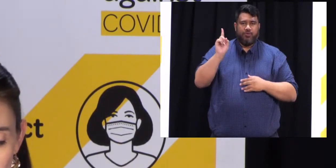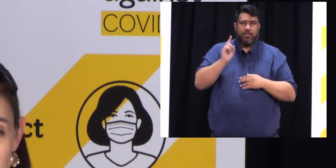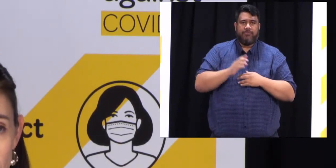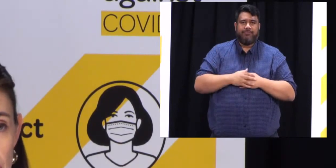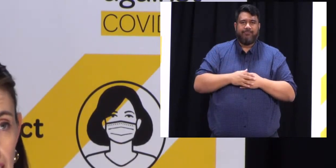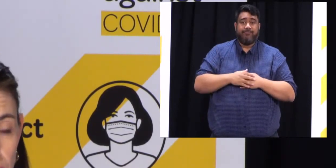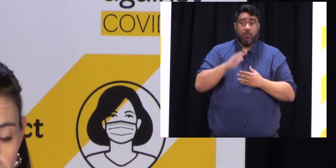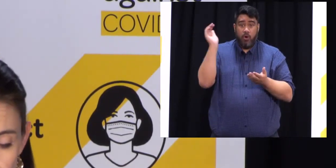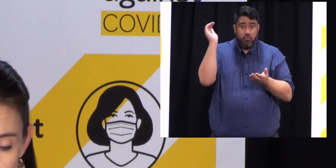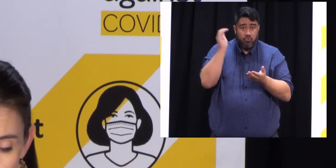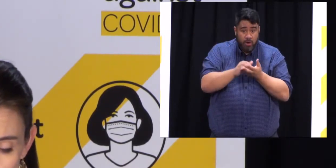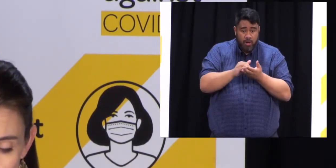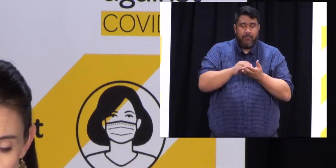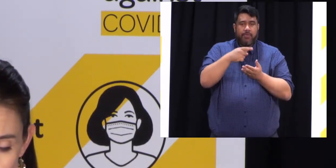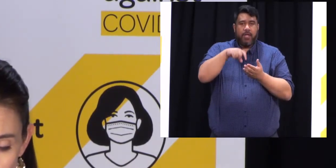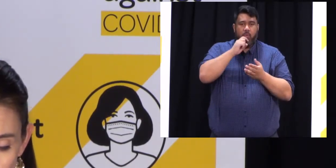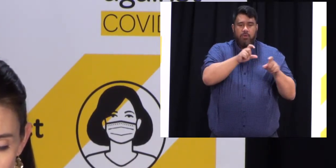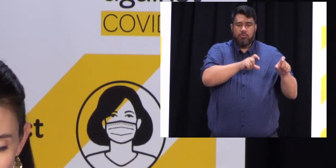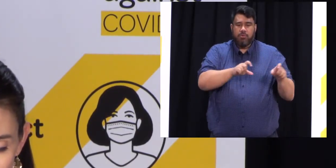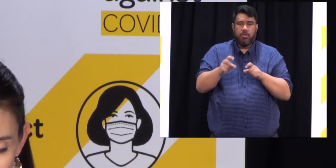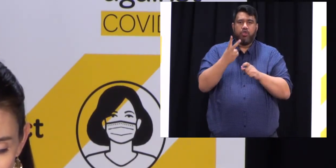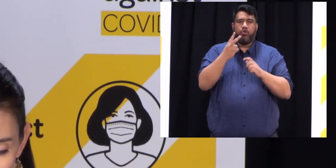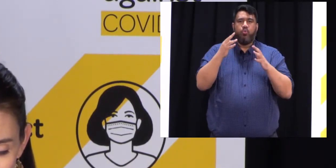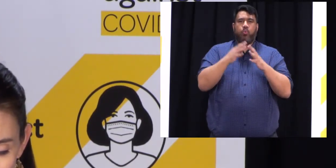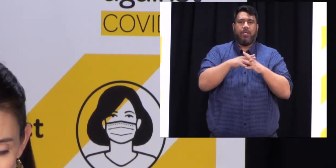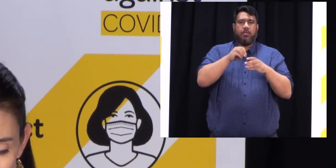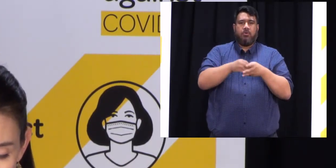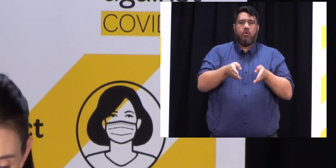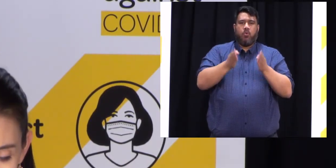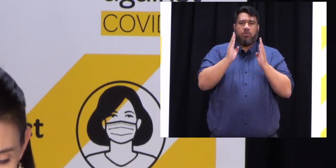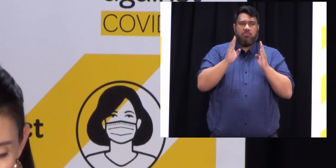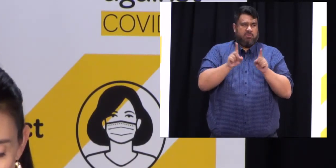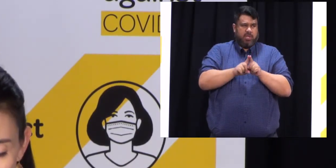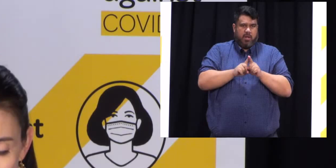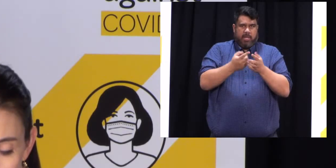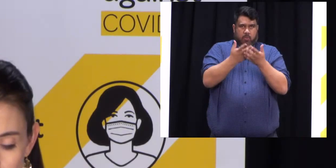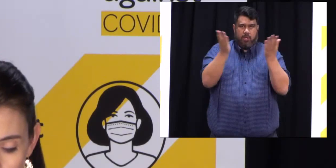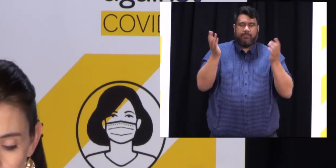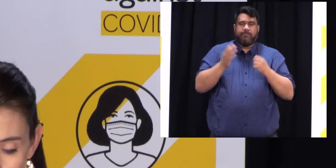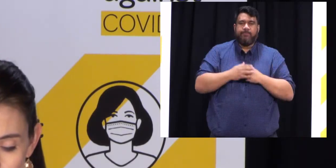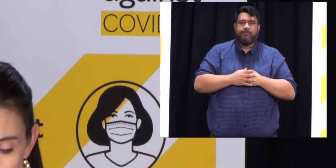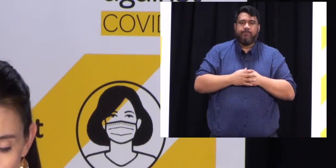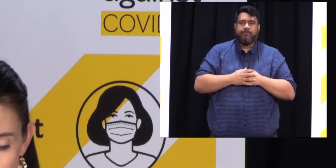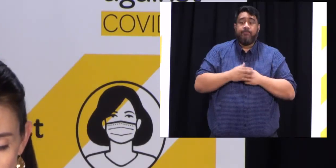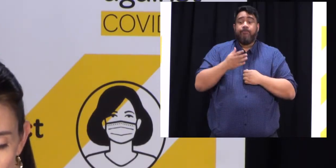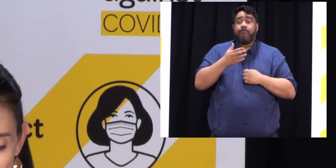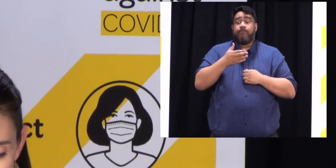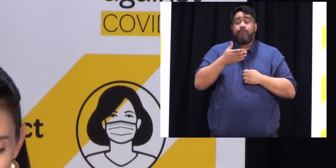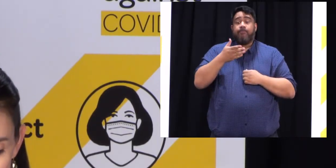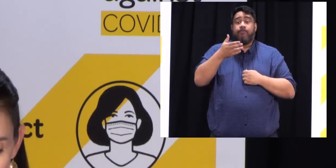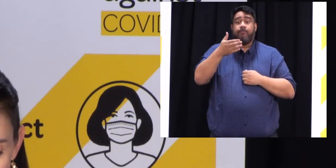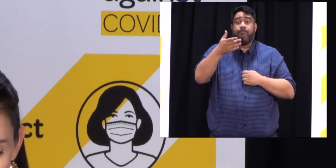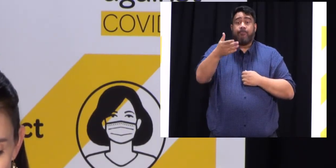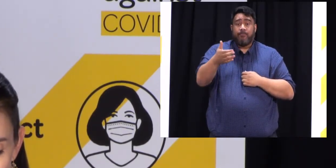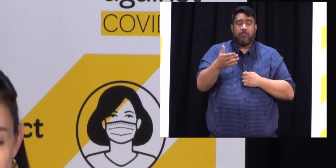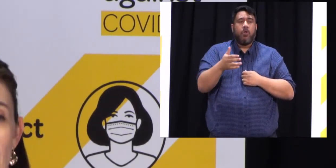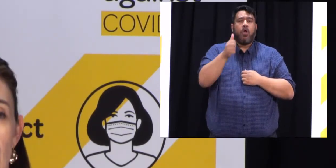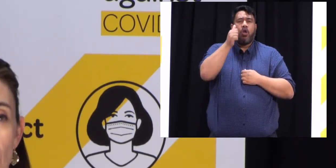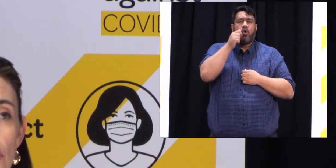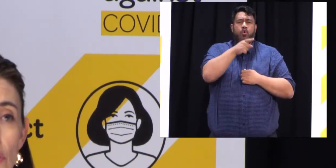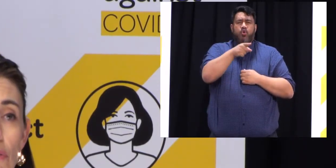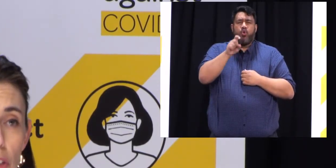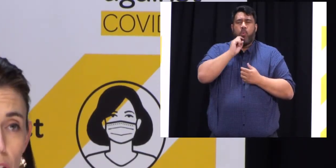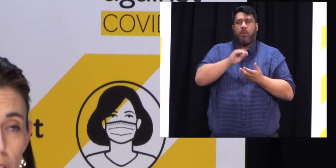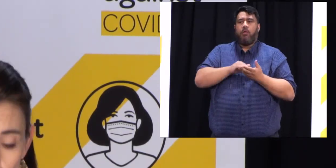like anyone else entering New Zealand at this time. I know when the time presents itself that New Zealanders will go out of their way to